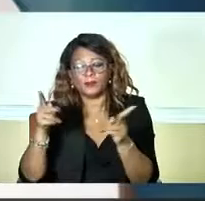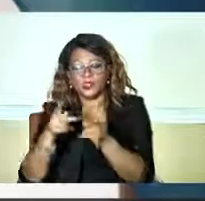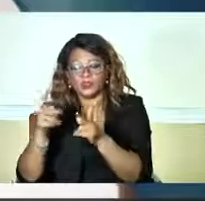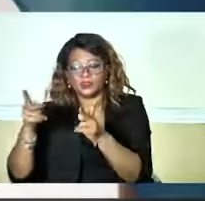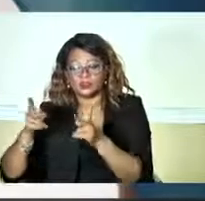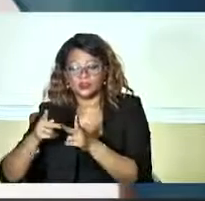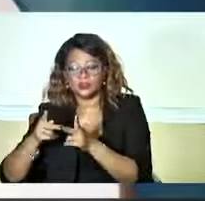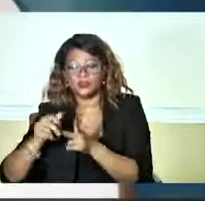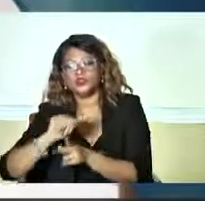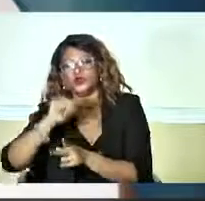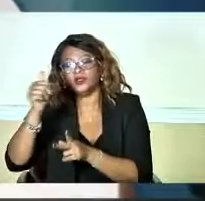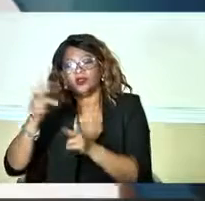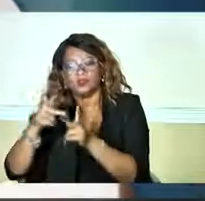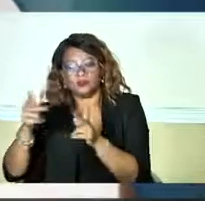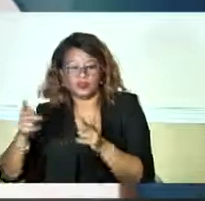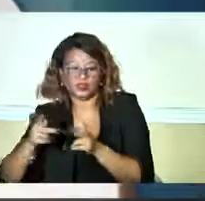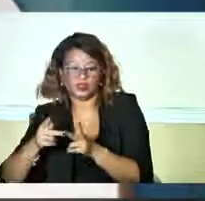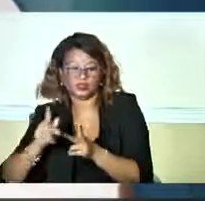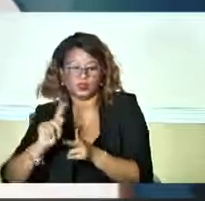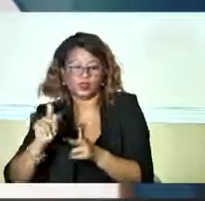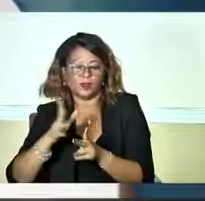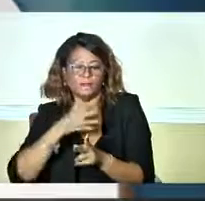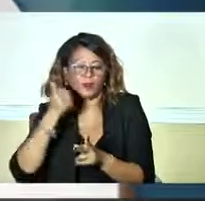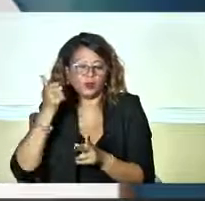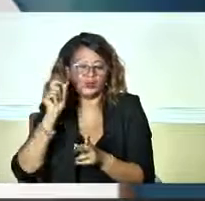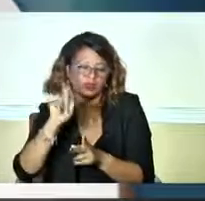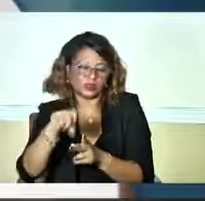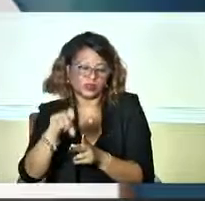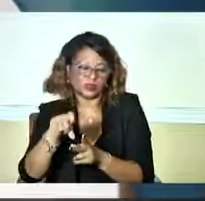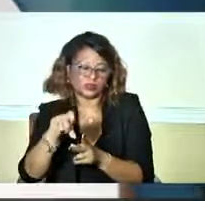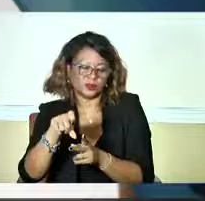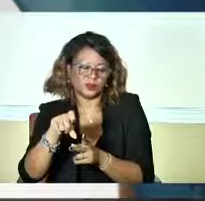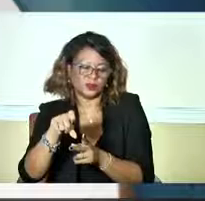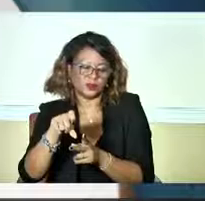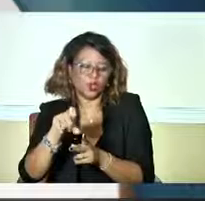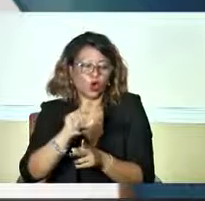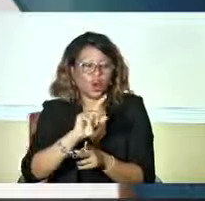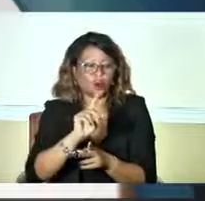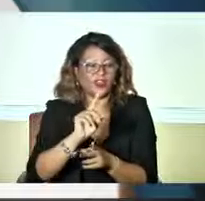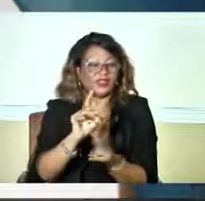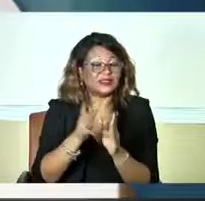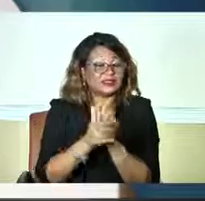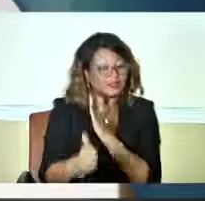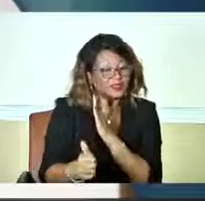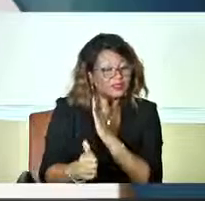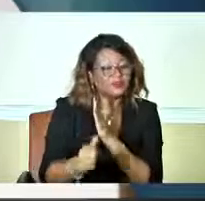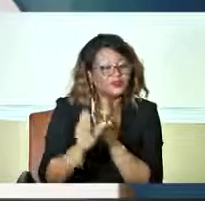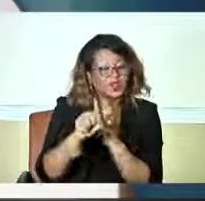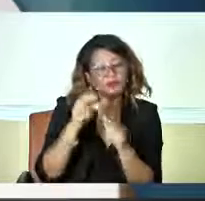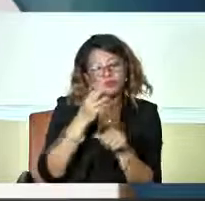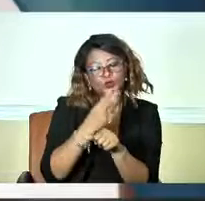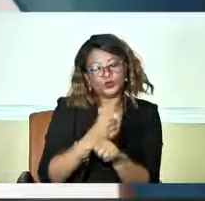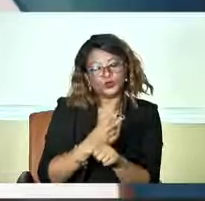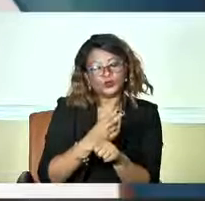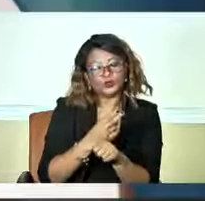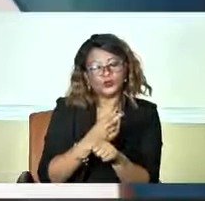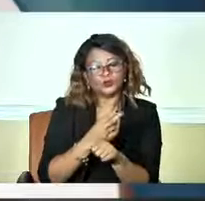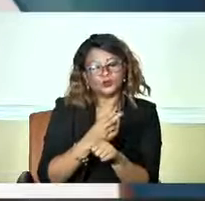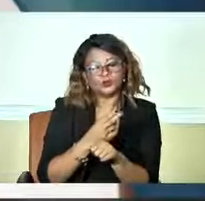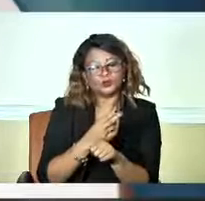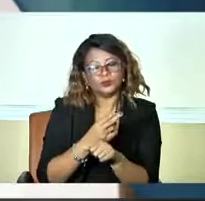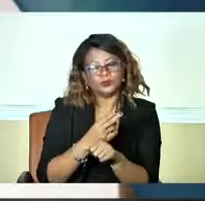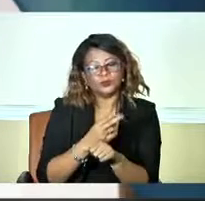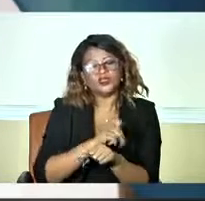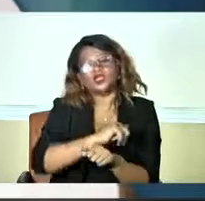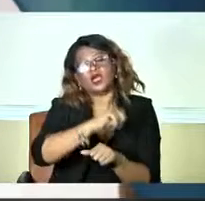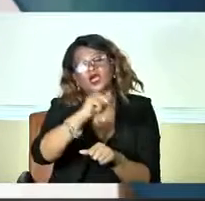to another place where they are most needed and where their skills can be used and utilized in the